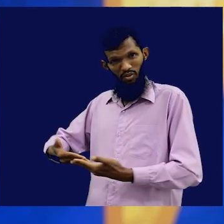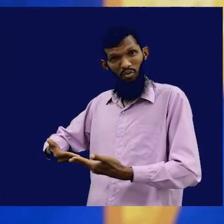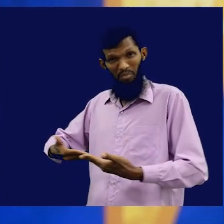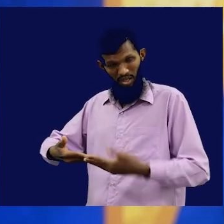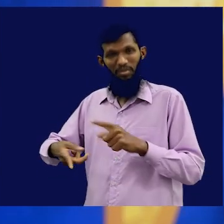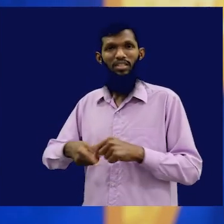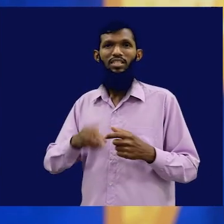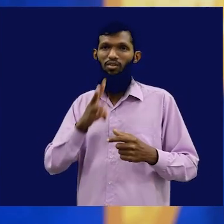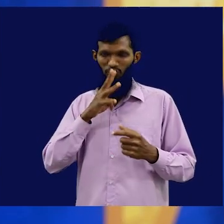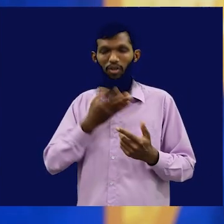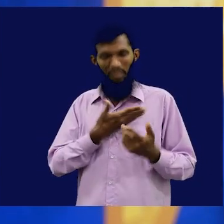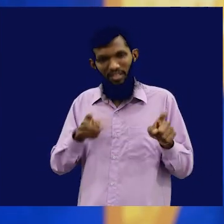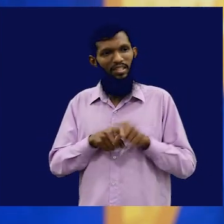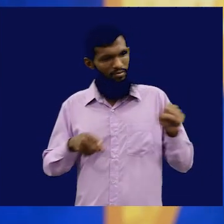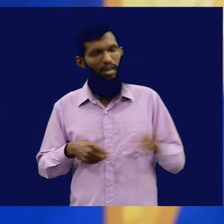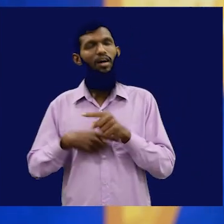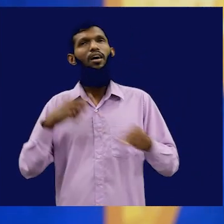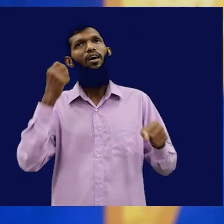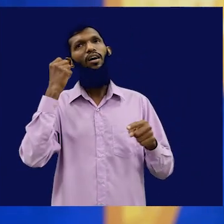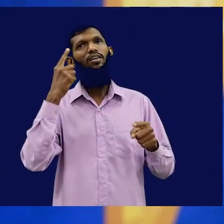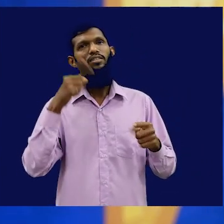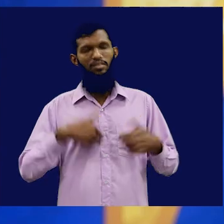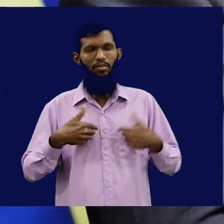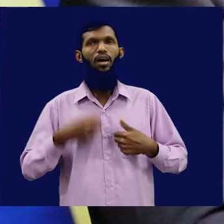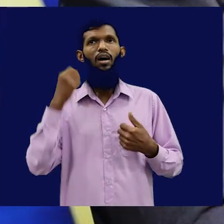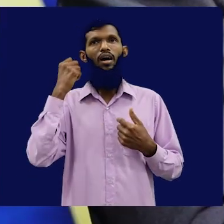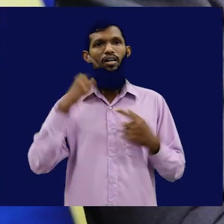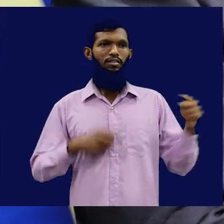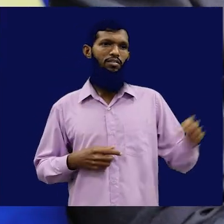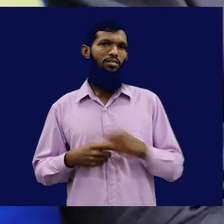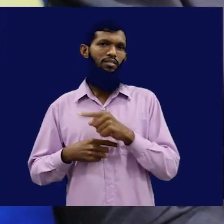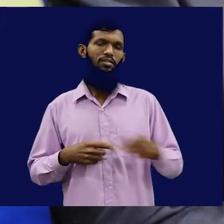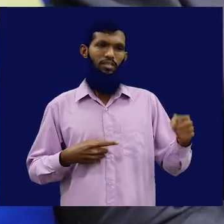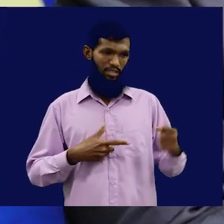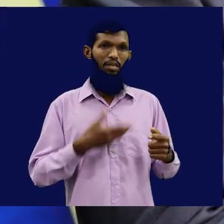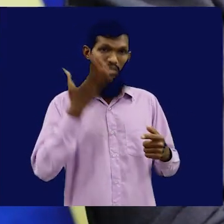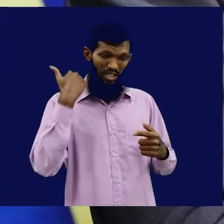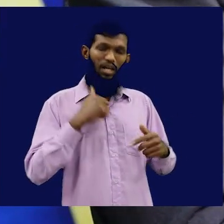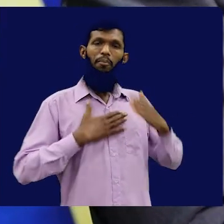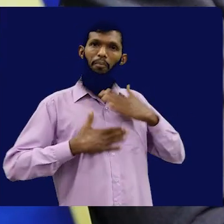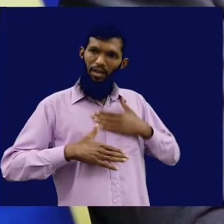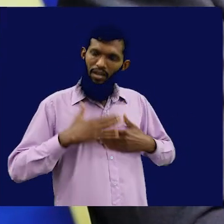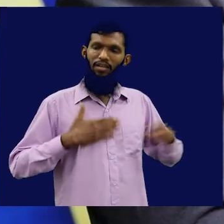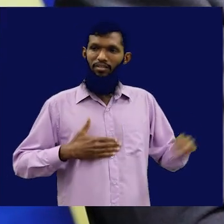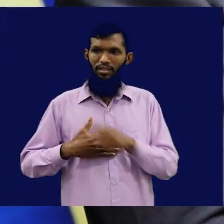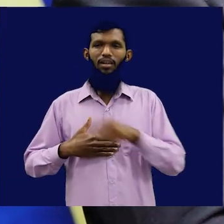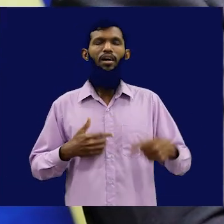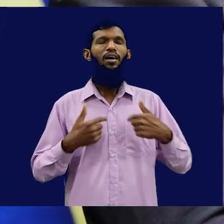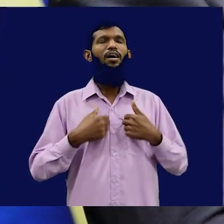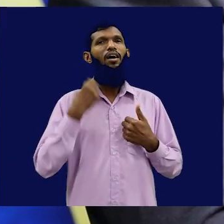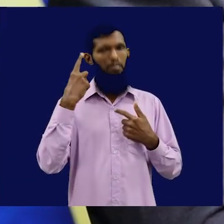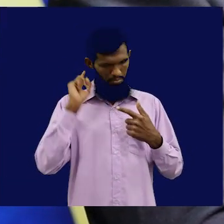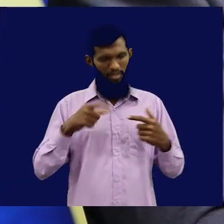and also her son Ismail alayhi salam. When a person remembers this struggle and patience of the